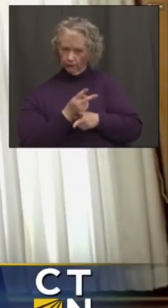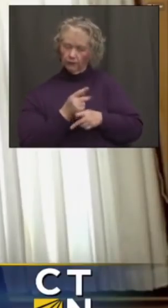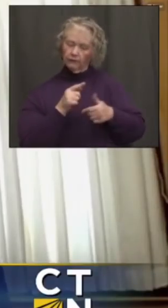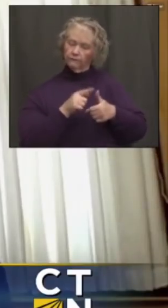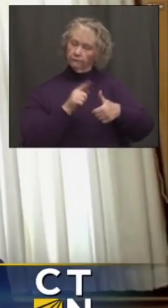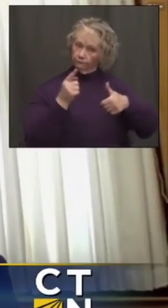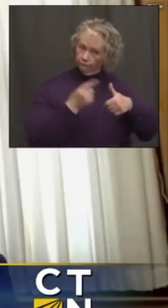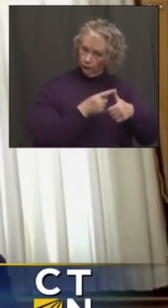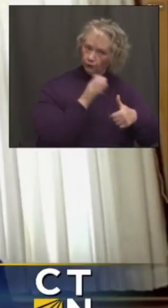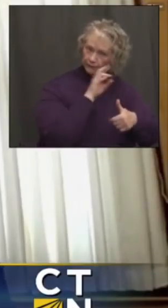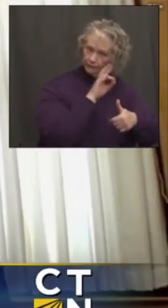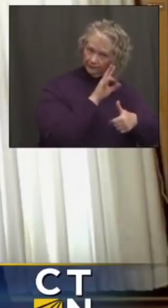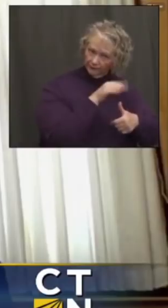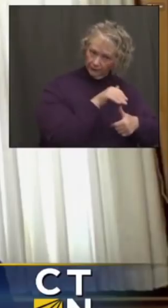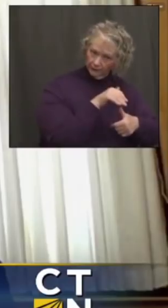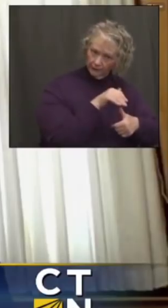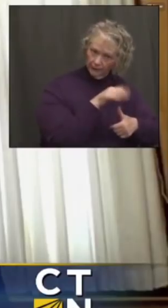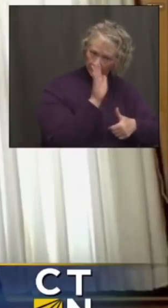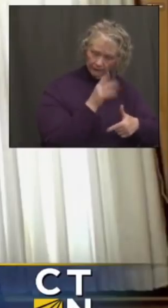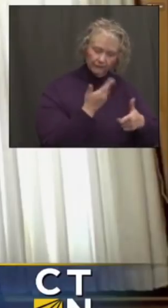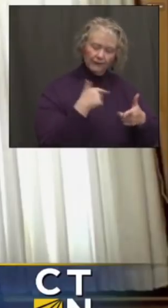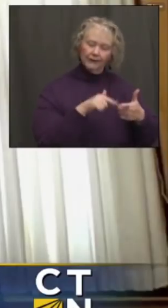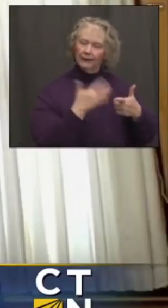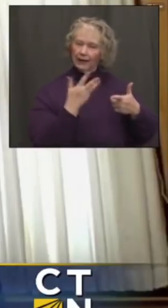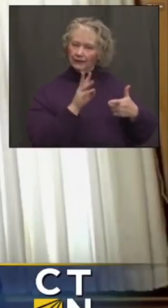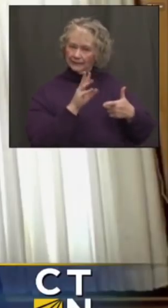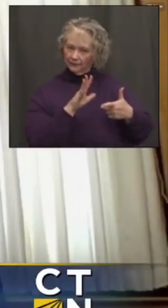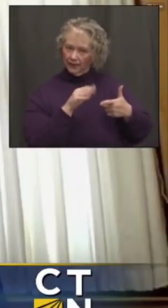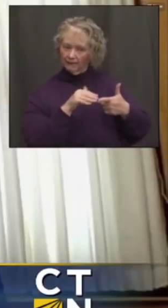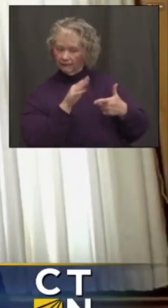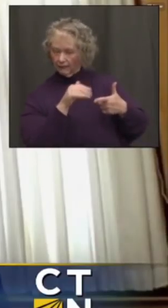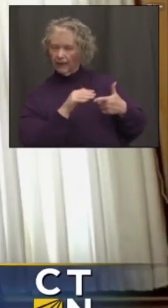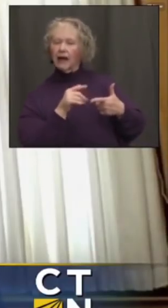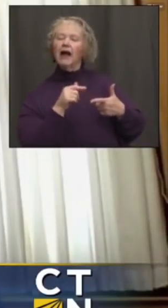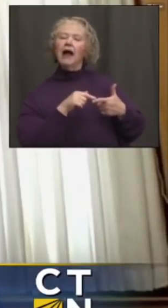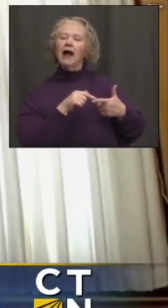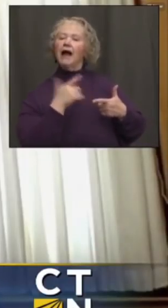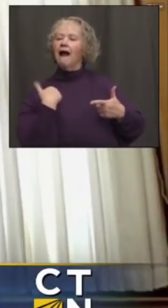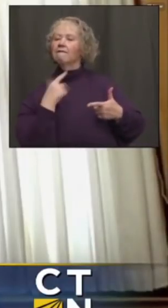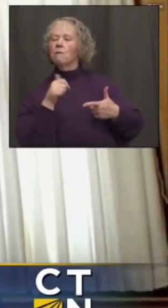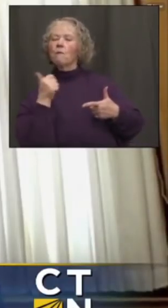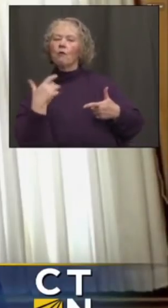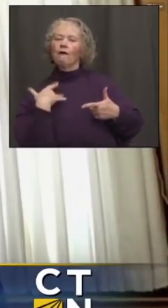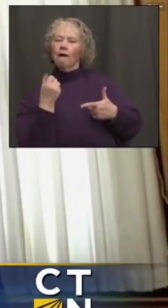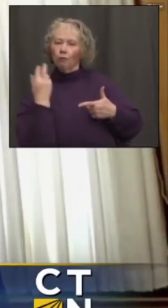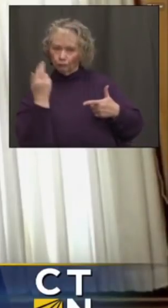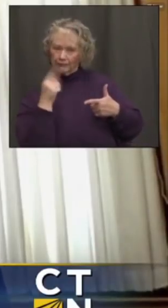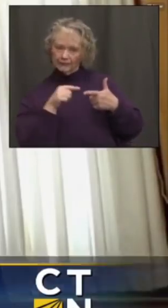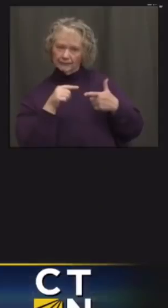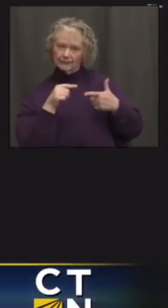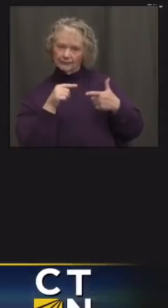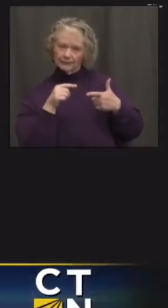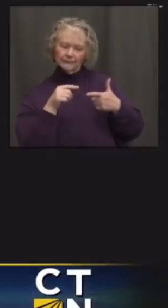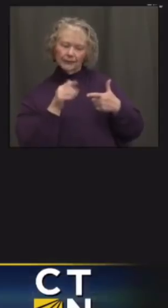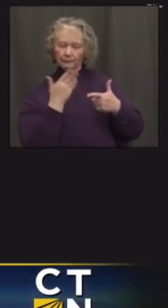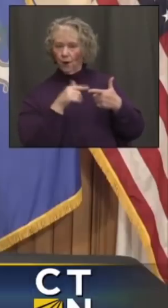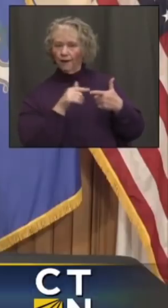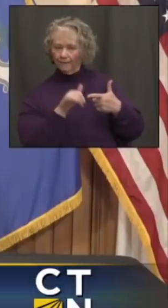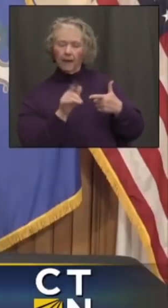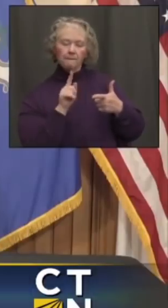being eligible and actually having appointments to be able to get vaccine. And so what we've tried to do is really prioritize and phase it